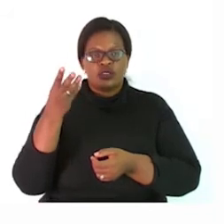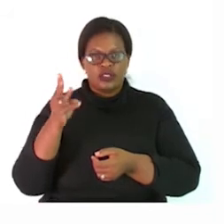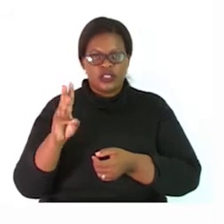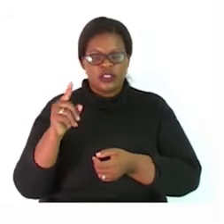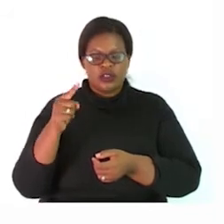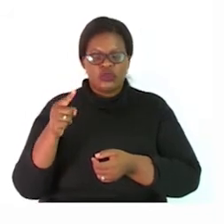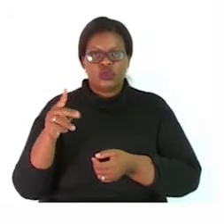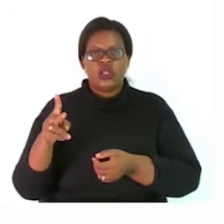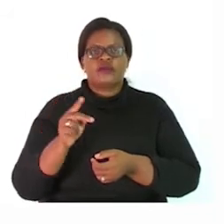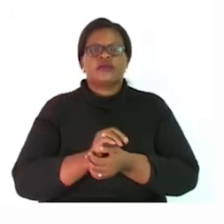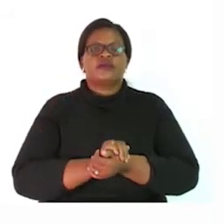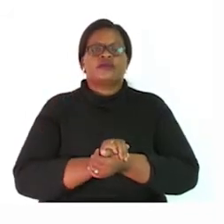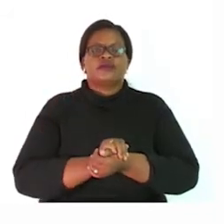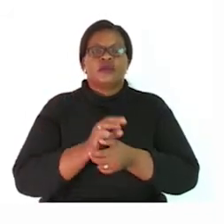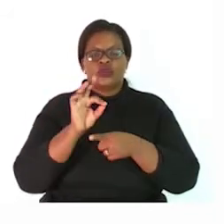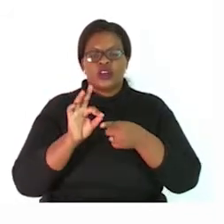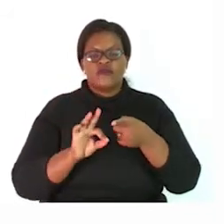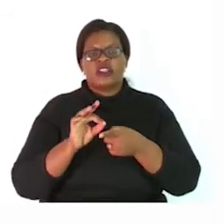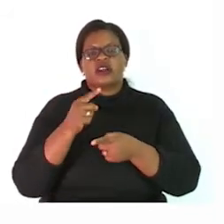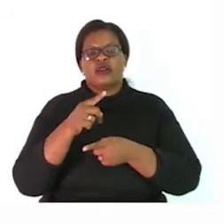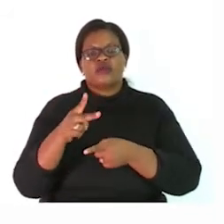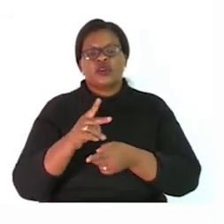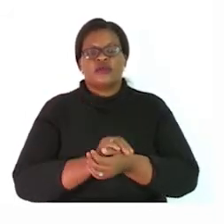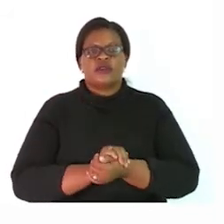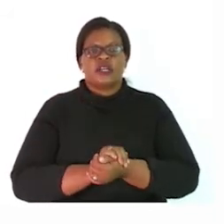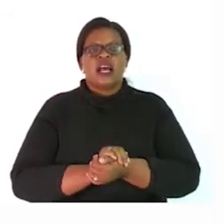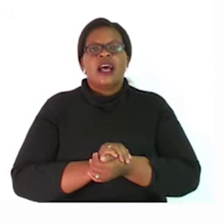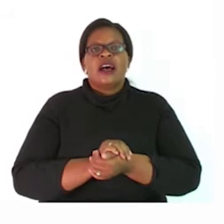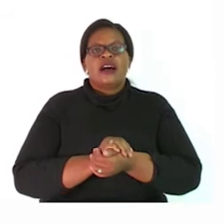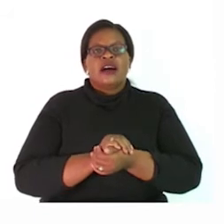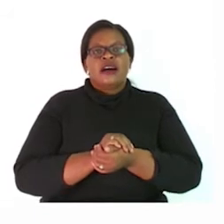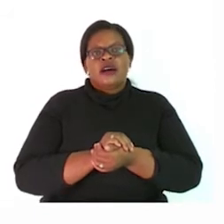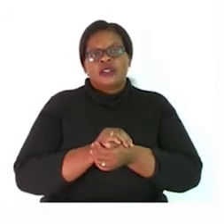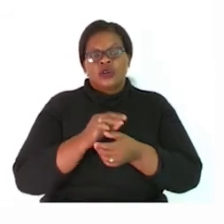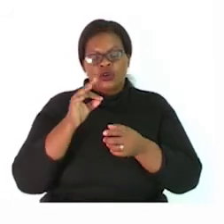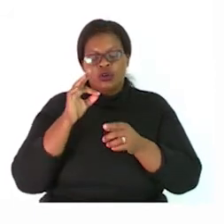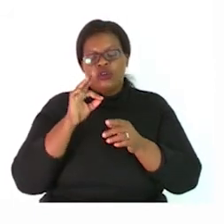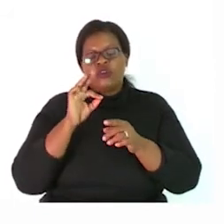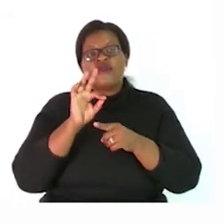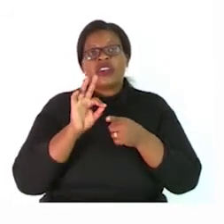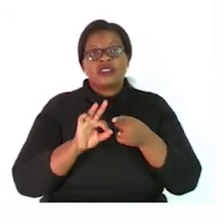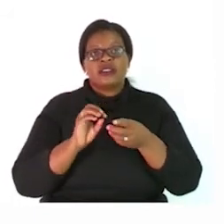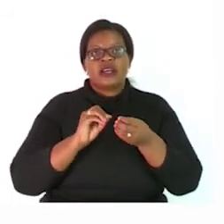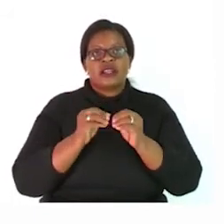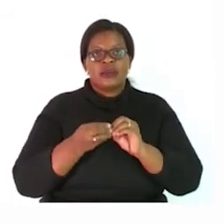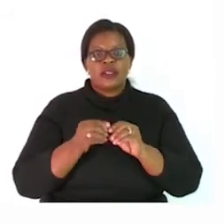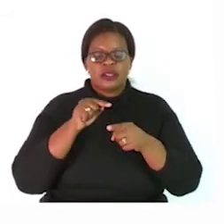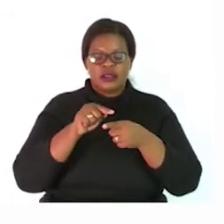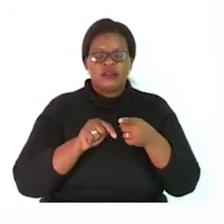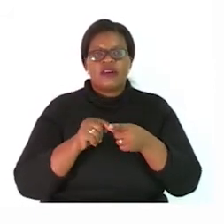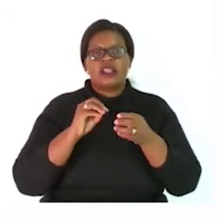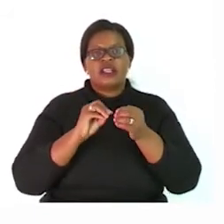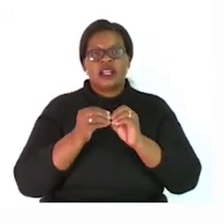6, and 12. Factors are numbers that can divide into a number without leaving